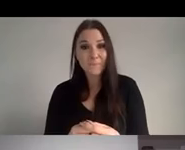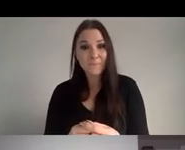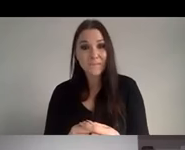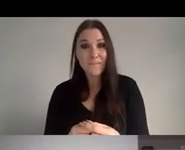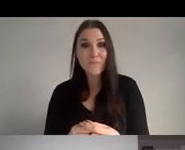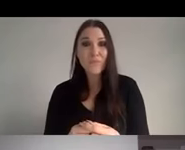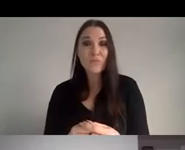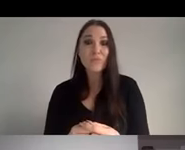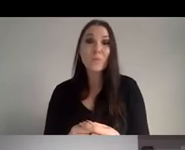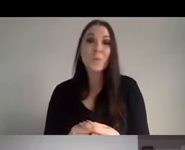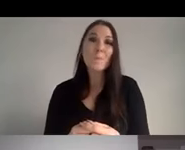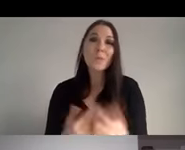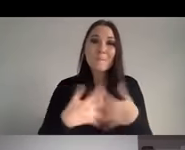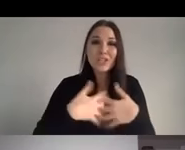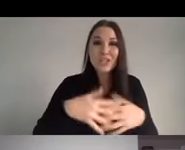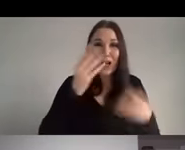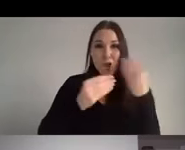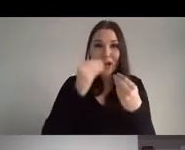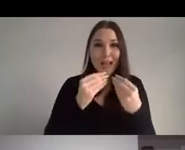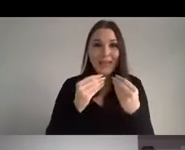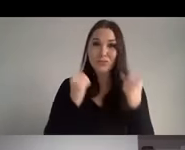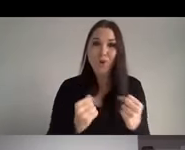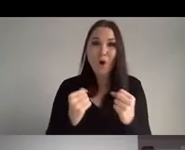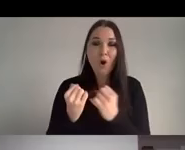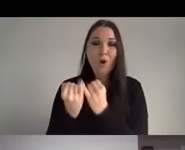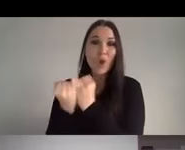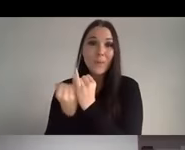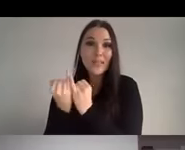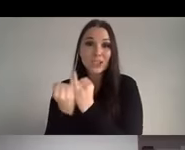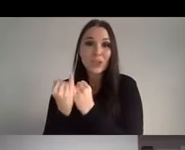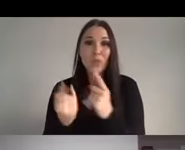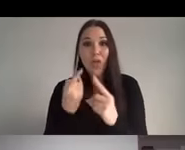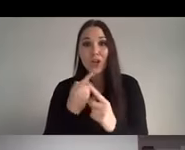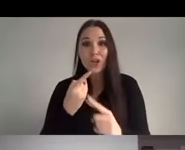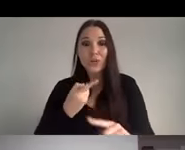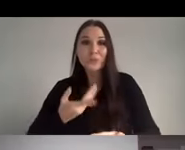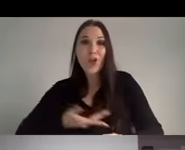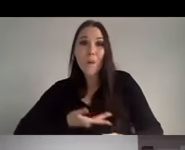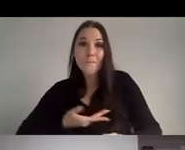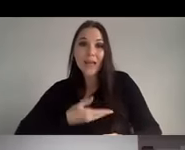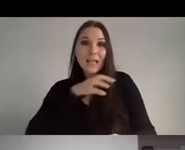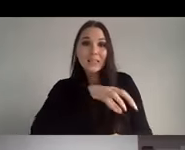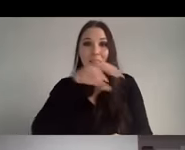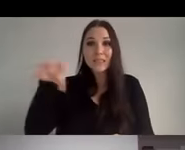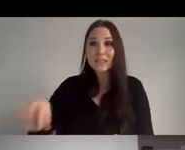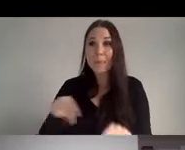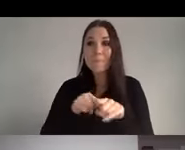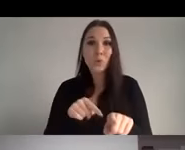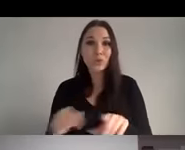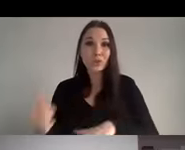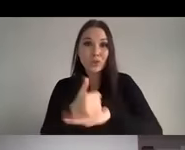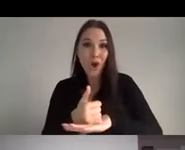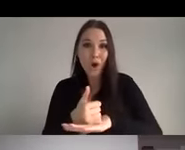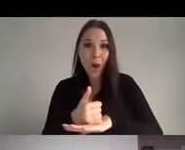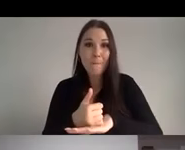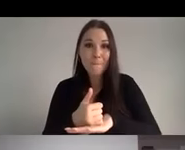areas where machine learning has a strong competition with other companies. So it's Berlin and Munich, where most of the startups are settling down in Germany. So